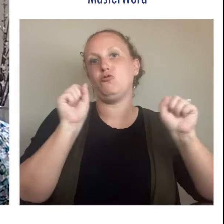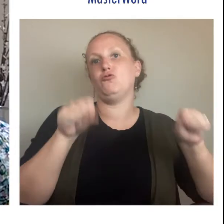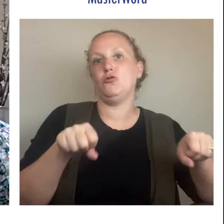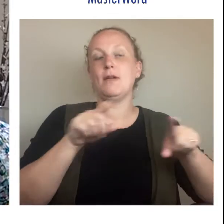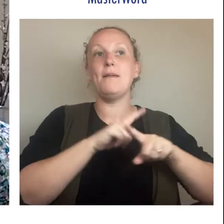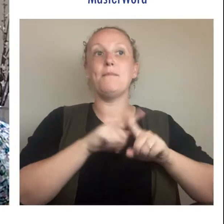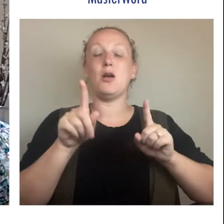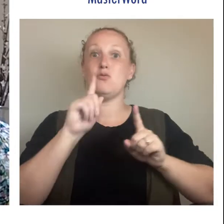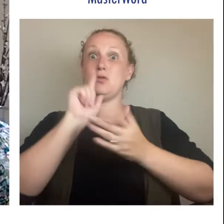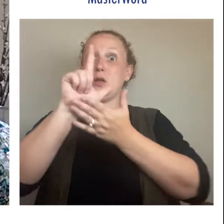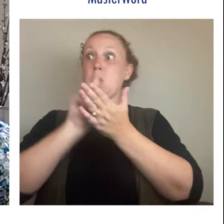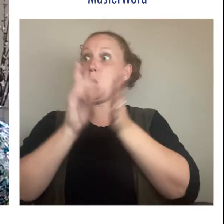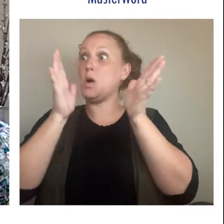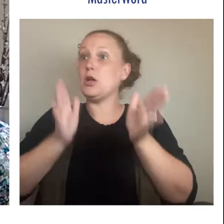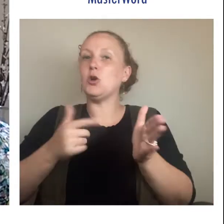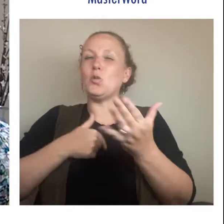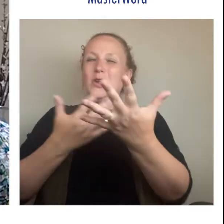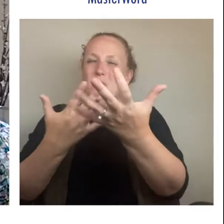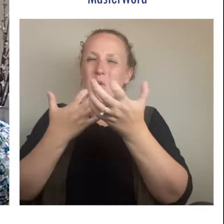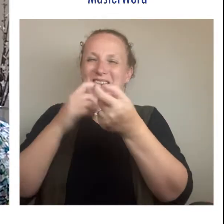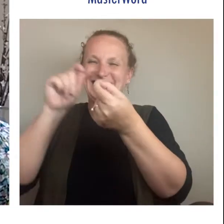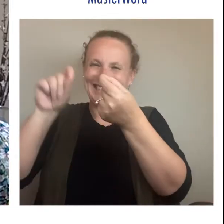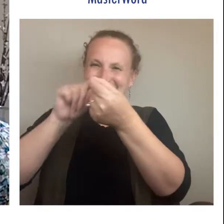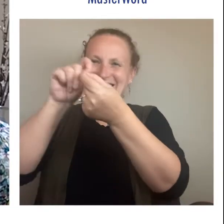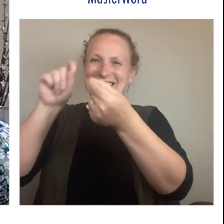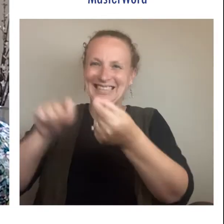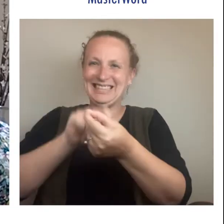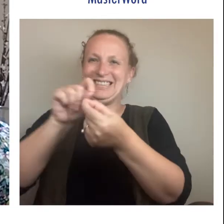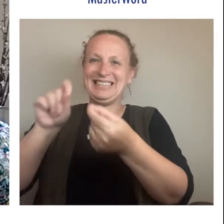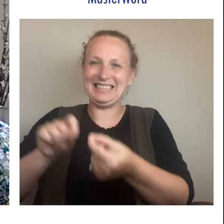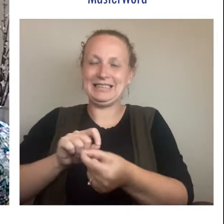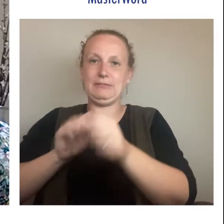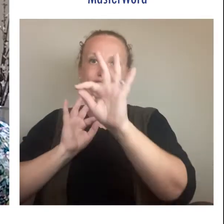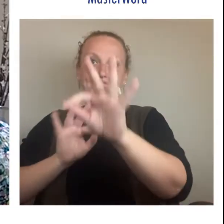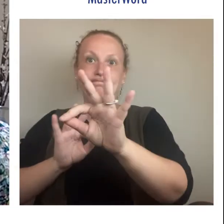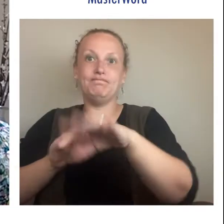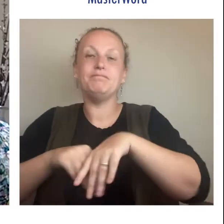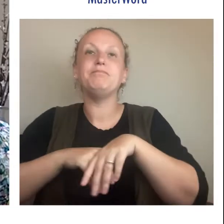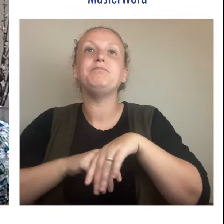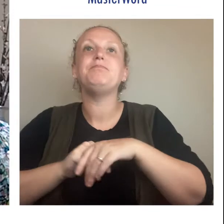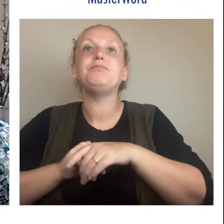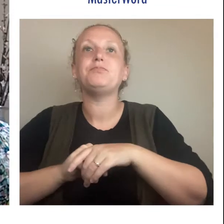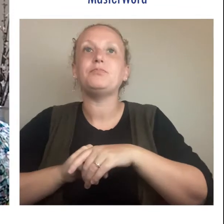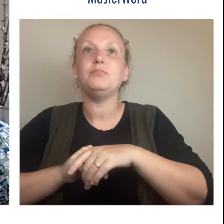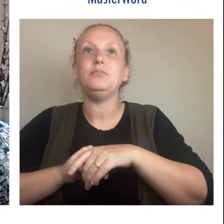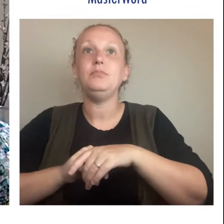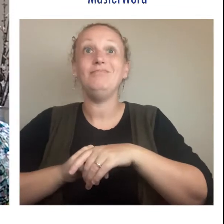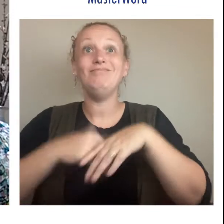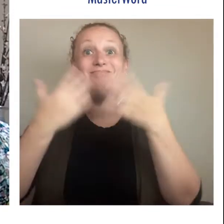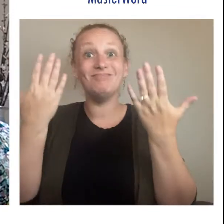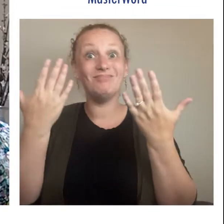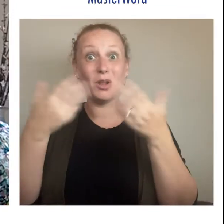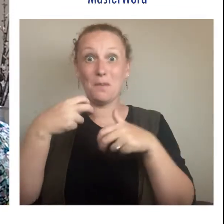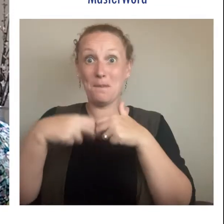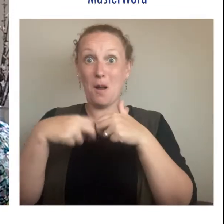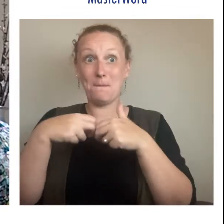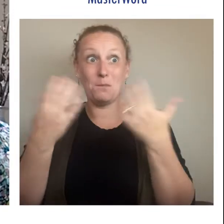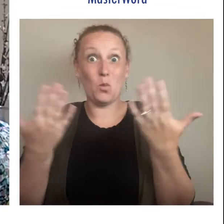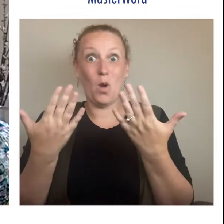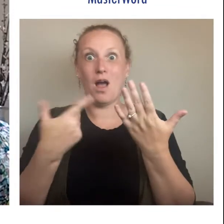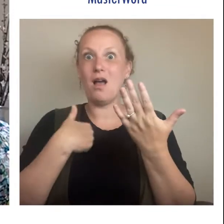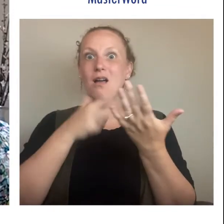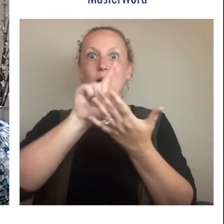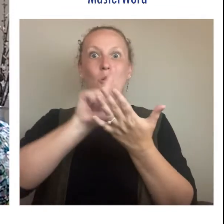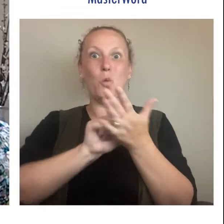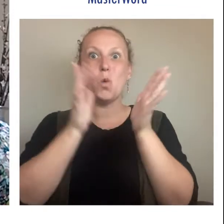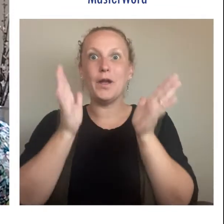precision. And a problem for us is that we have an inability to